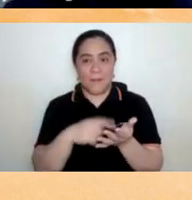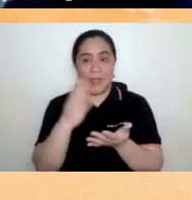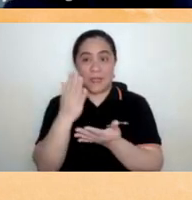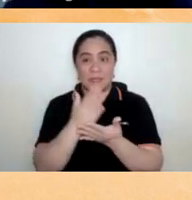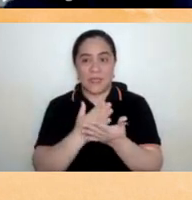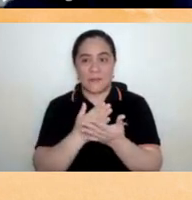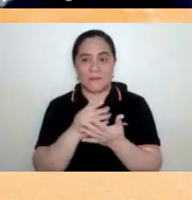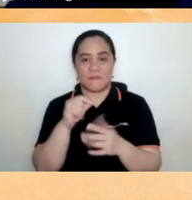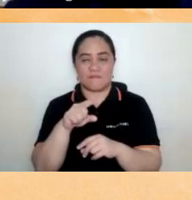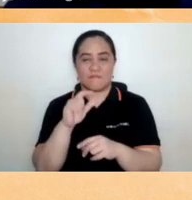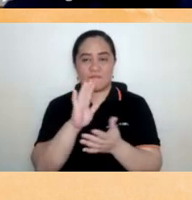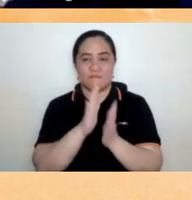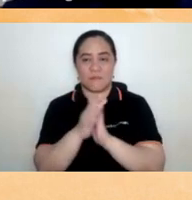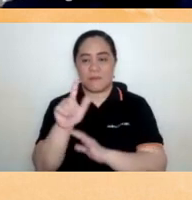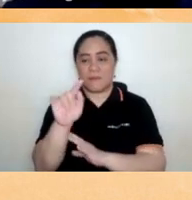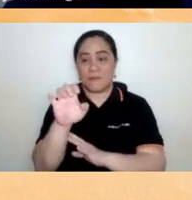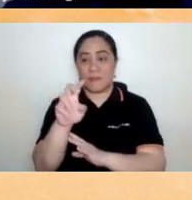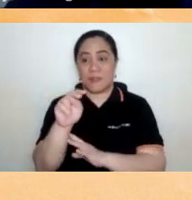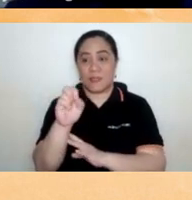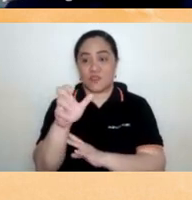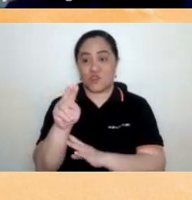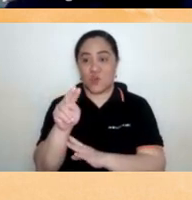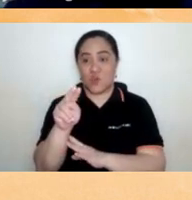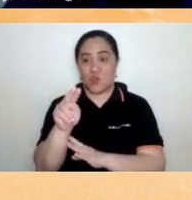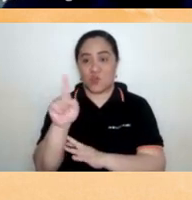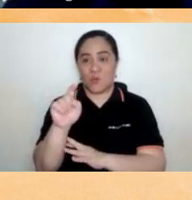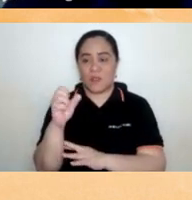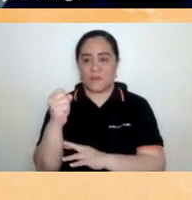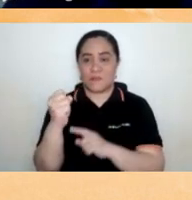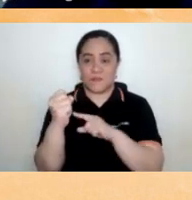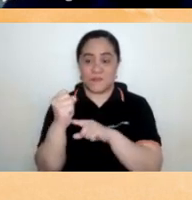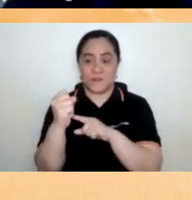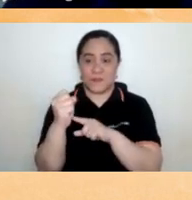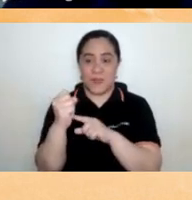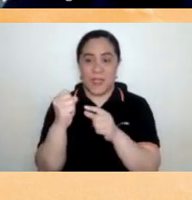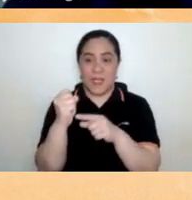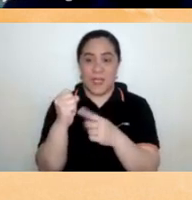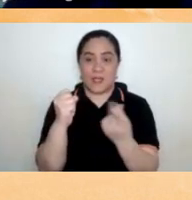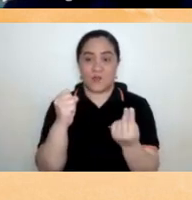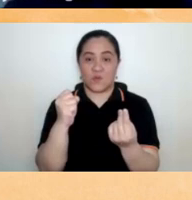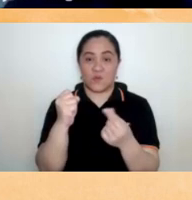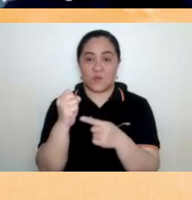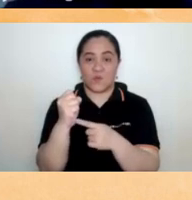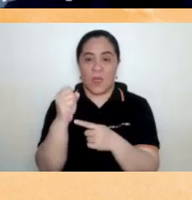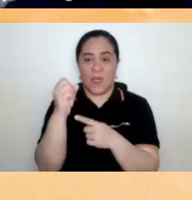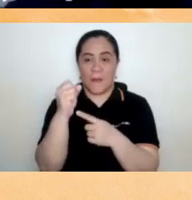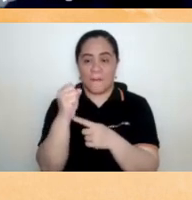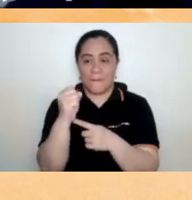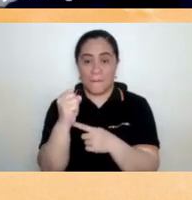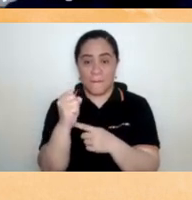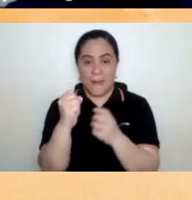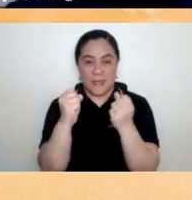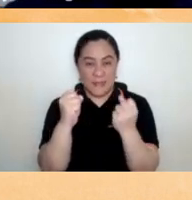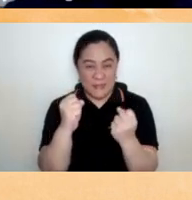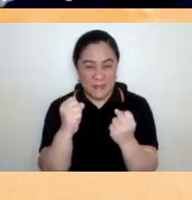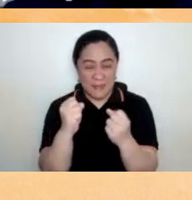tension, tensing, let's say, the hands, and then relaxing by letting go of the